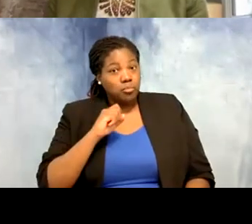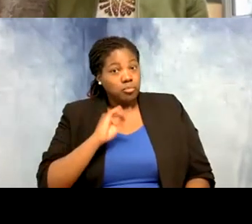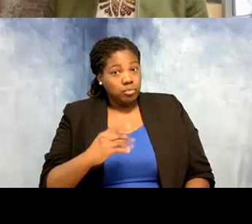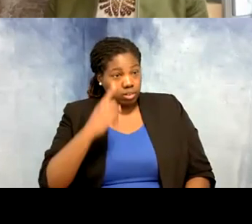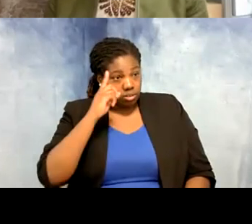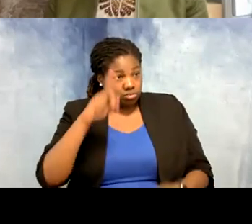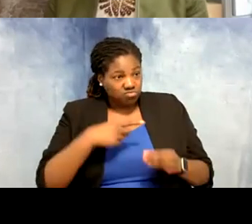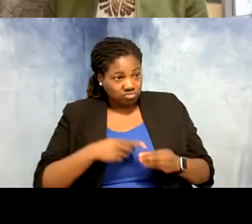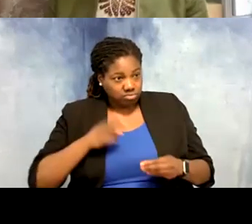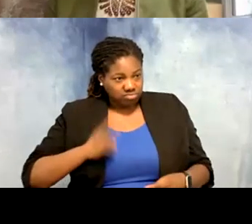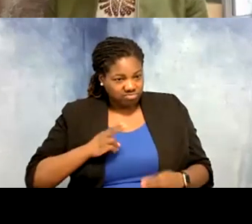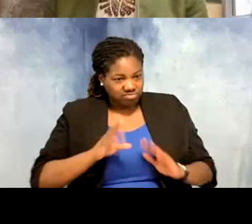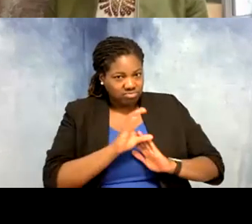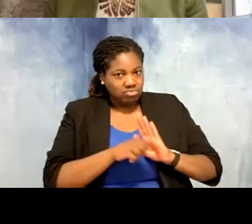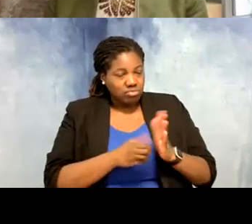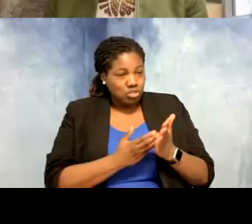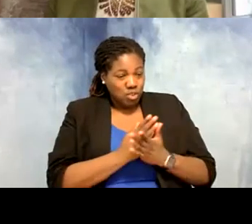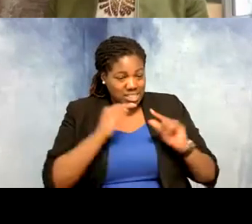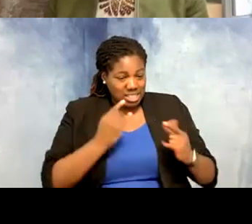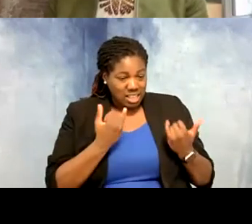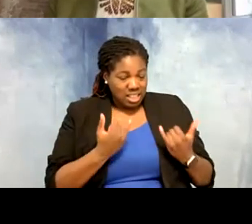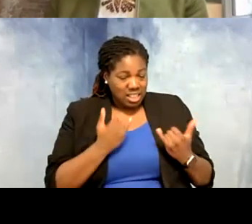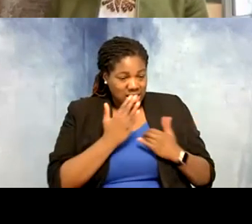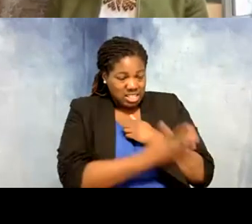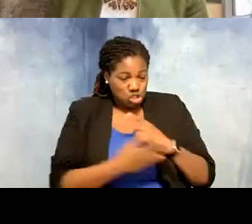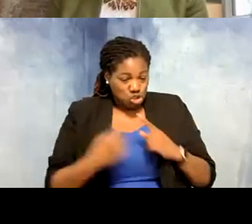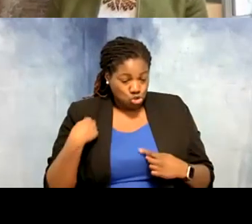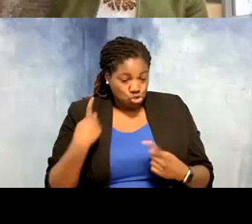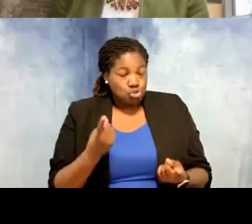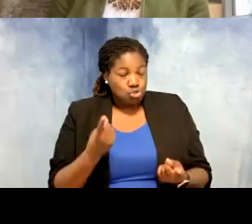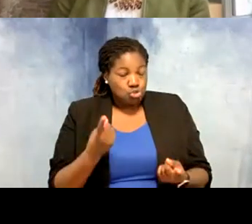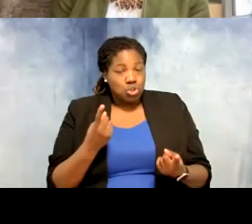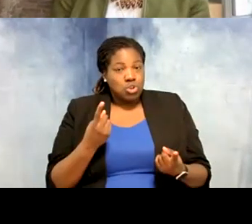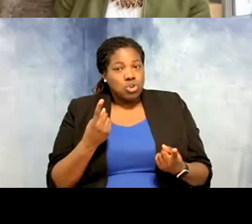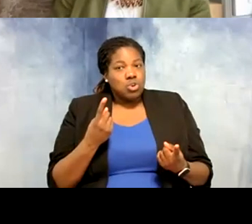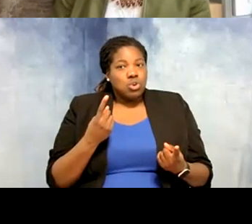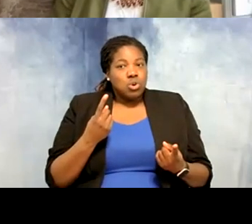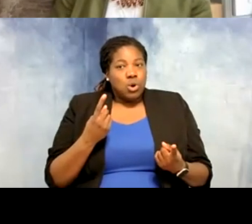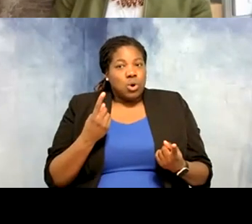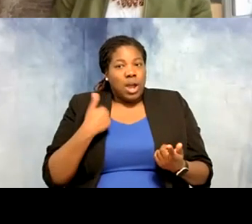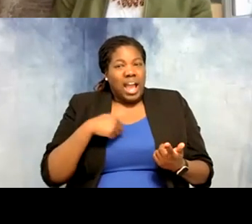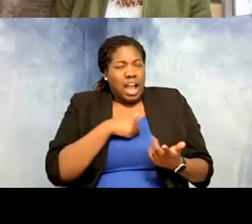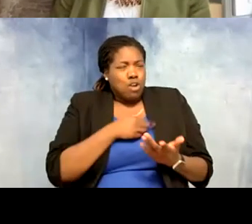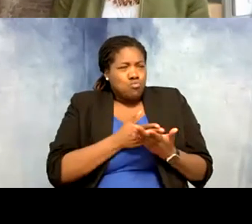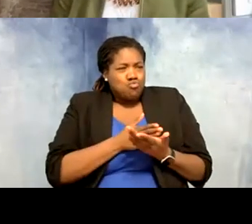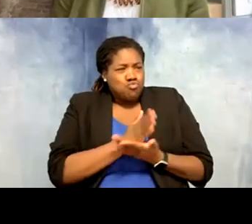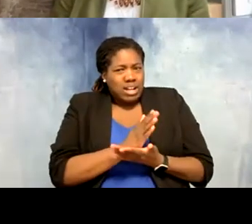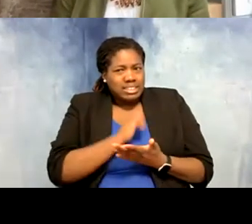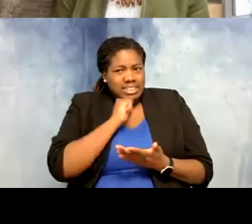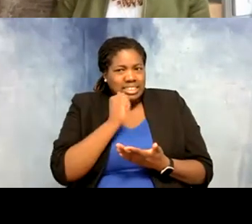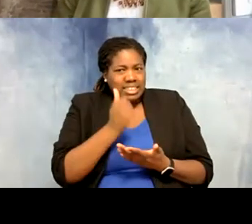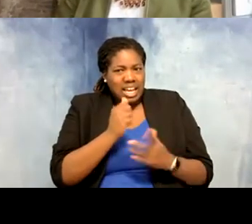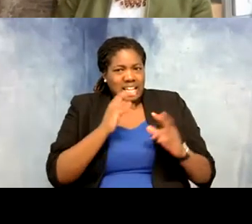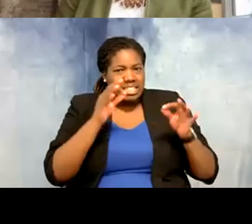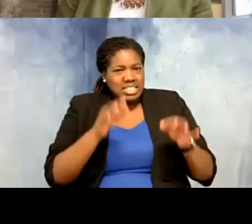about the history of constitutional rights in this country, what you realize is that the scope of our constitutional rights is not really determined